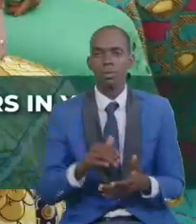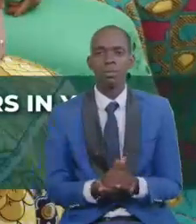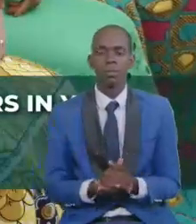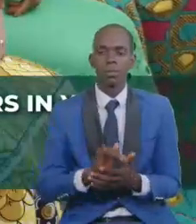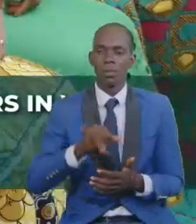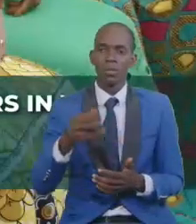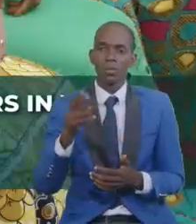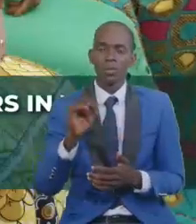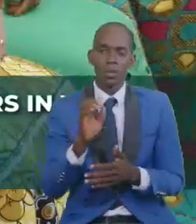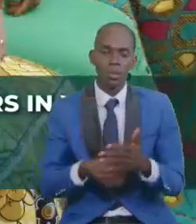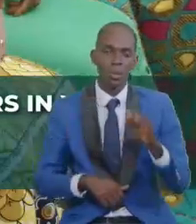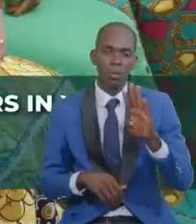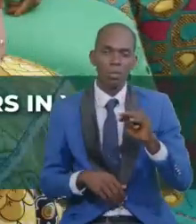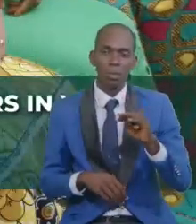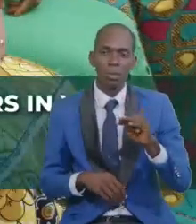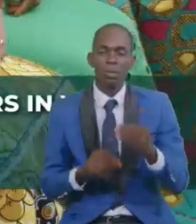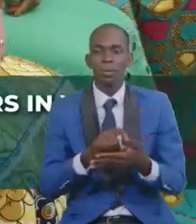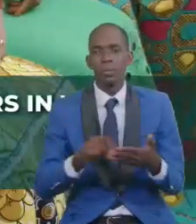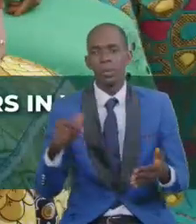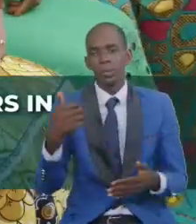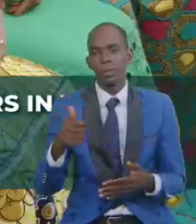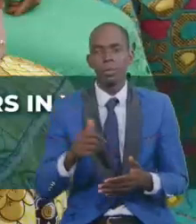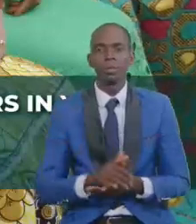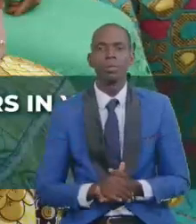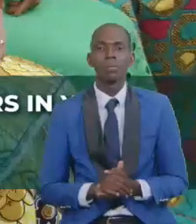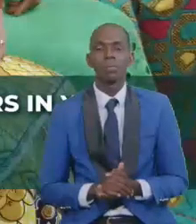John 14, verse 10.